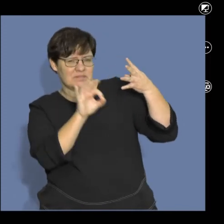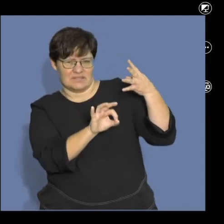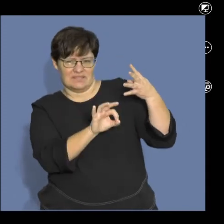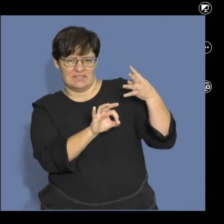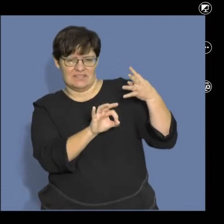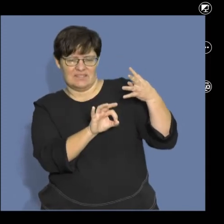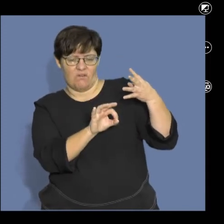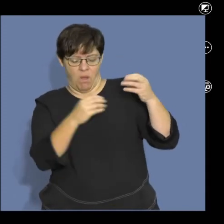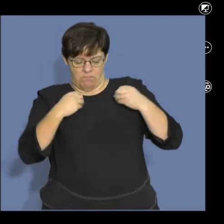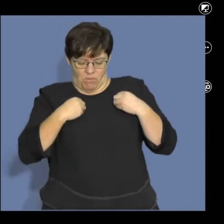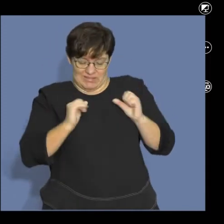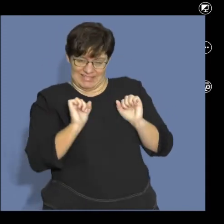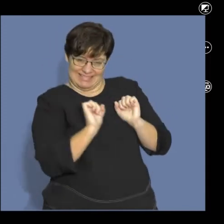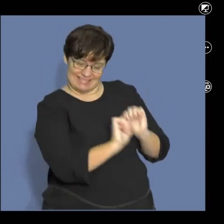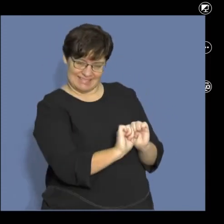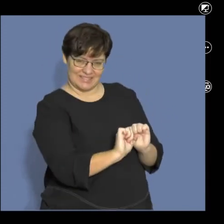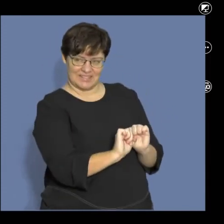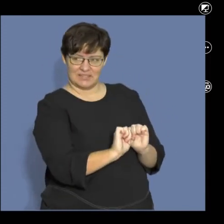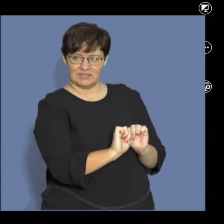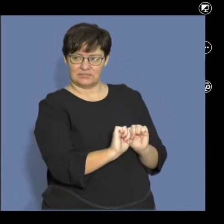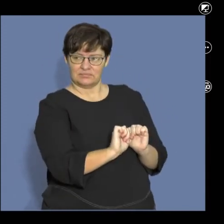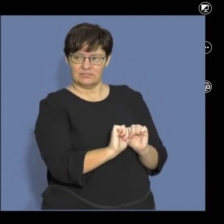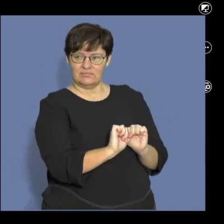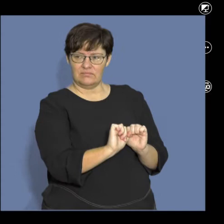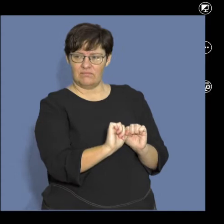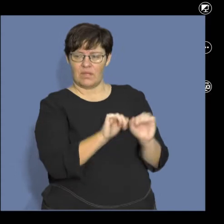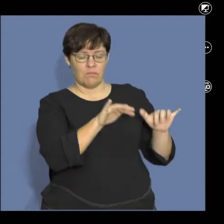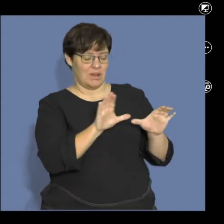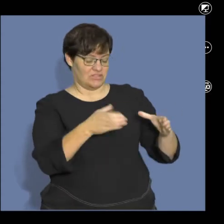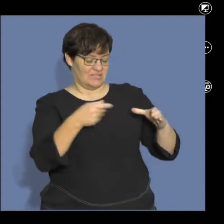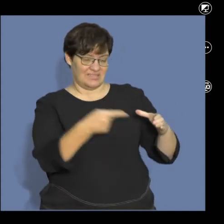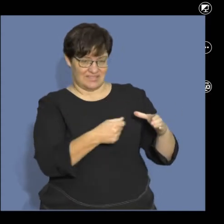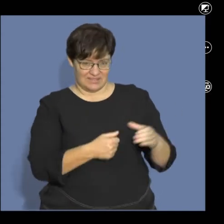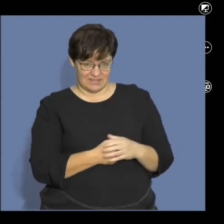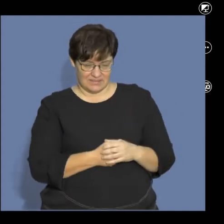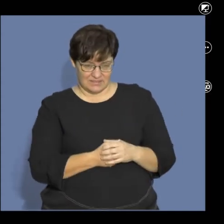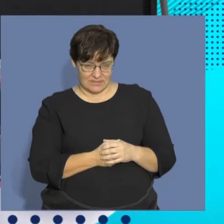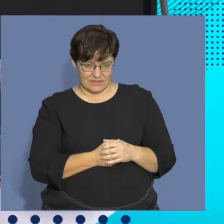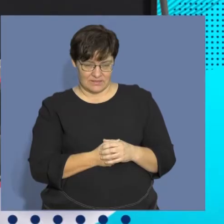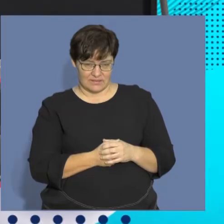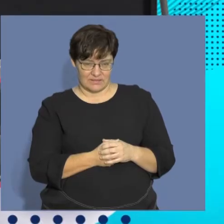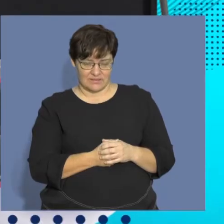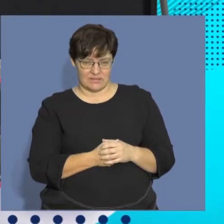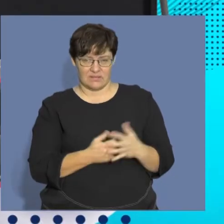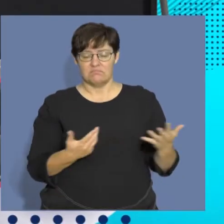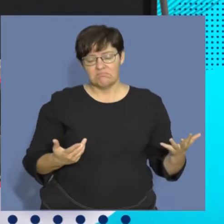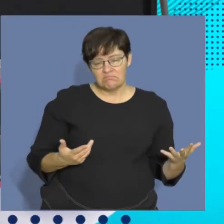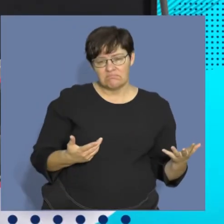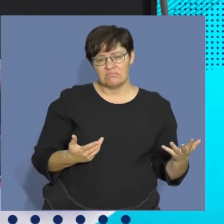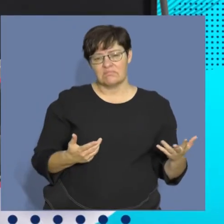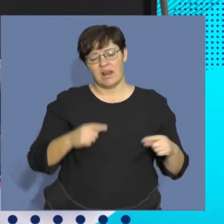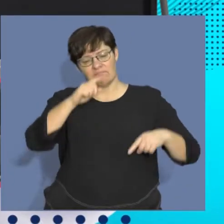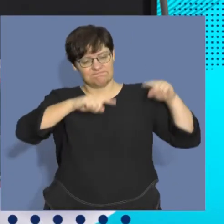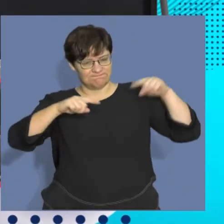characteristics or properties. And in this case, we're looking at characteristics or